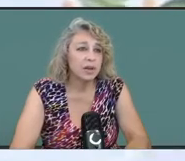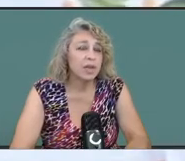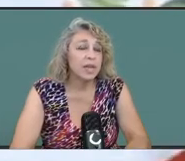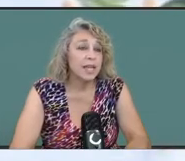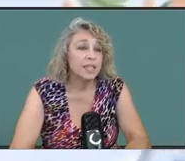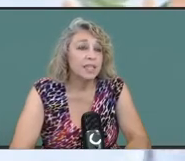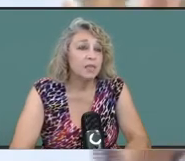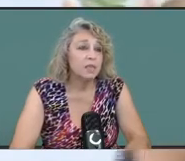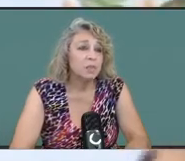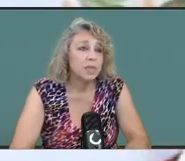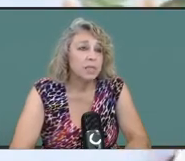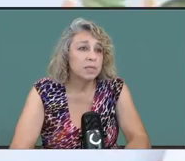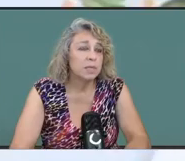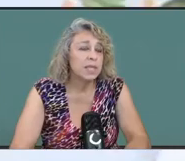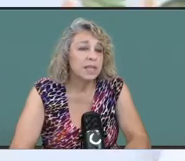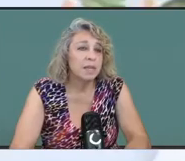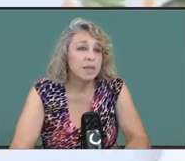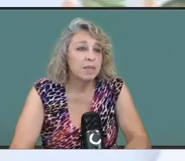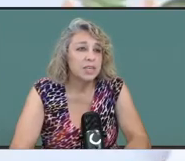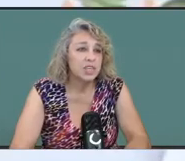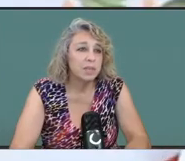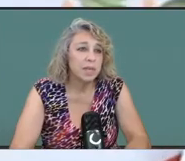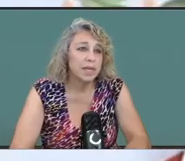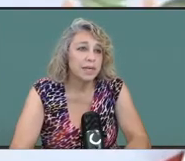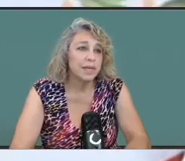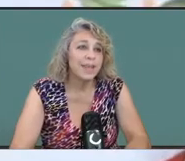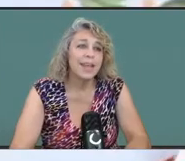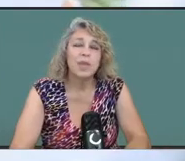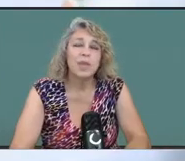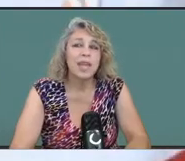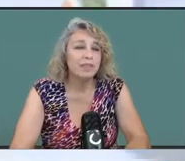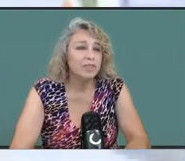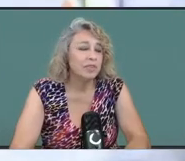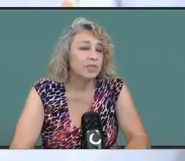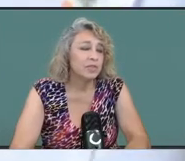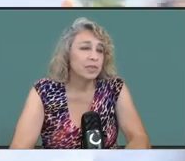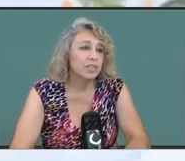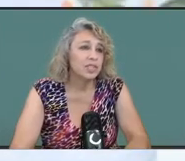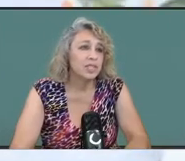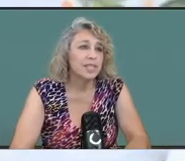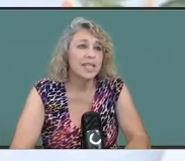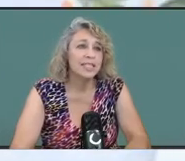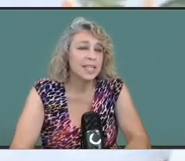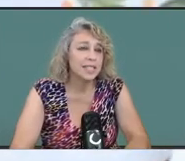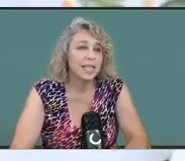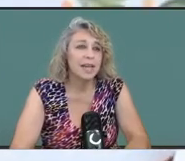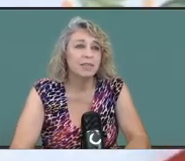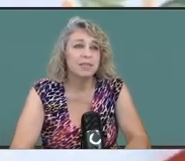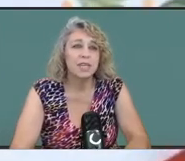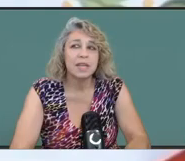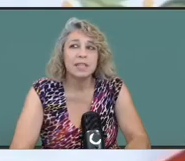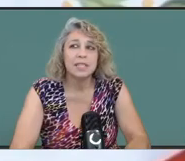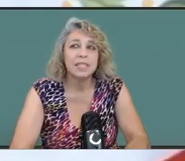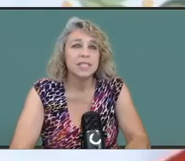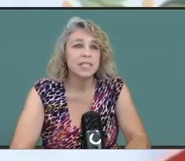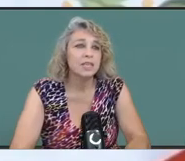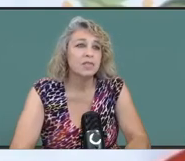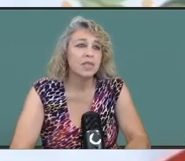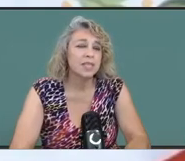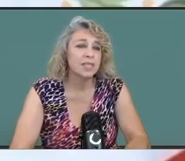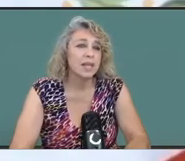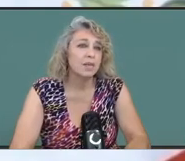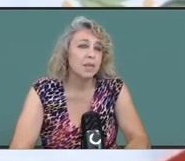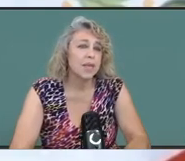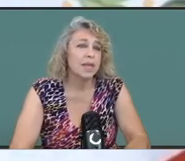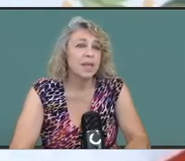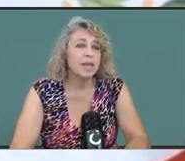her. It's the responsibility, the commitment she made. And we have to, that stands out. Citizens that do